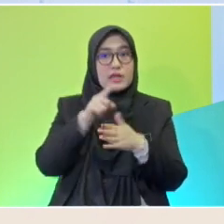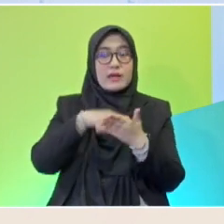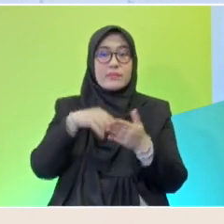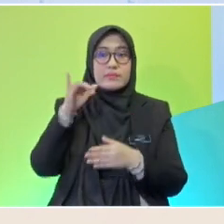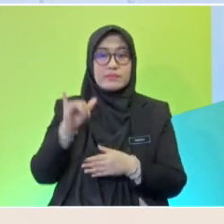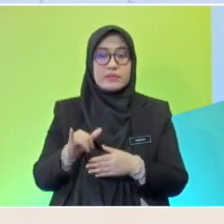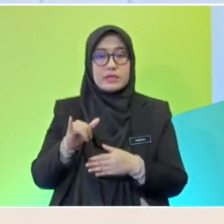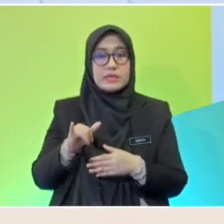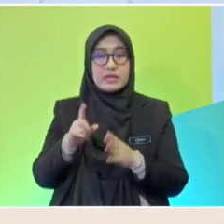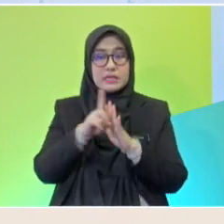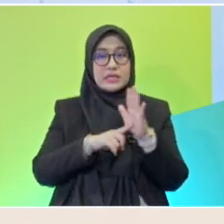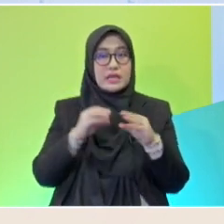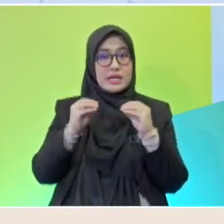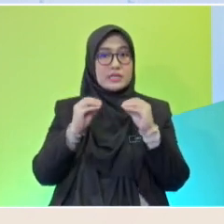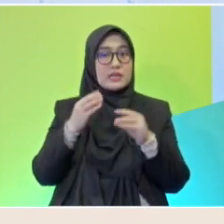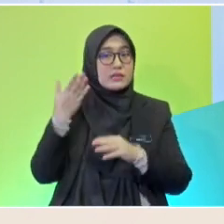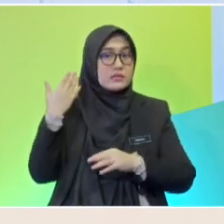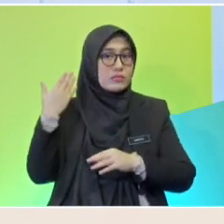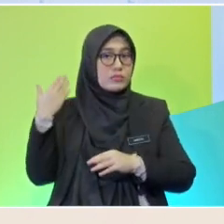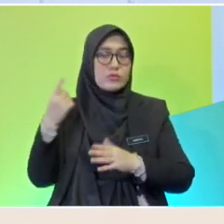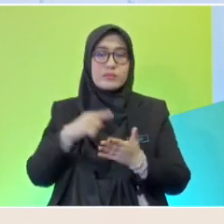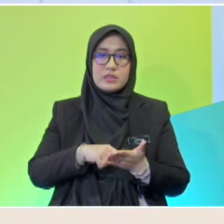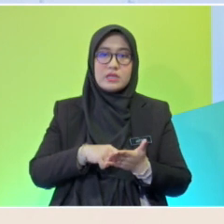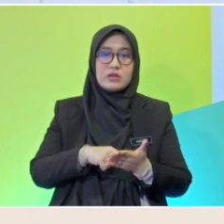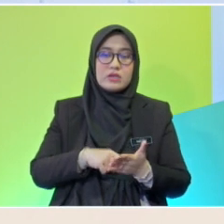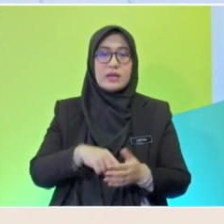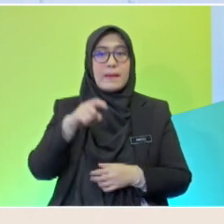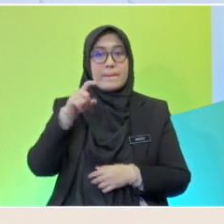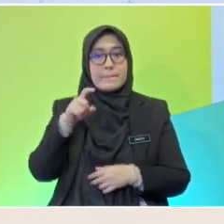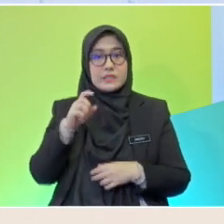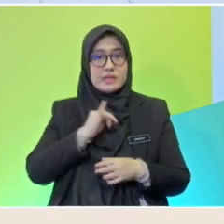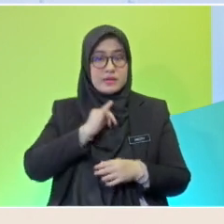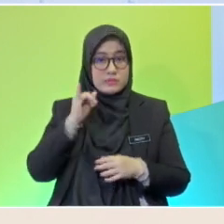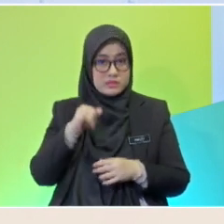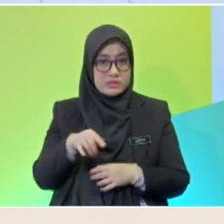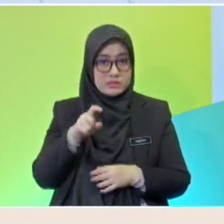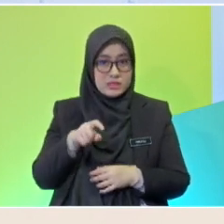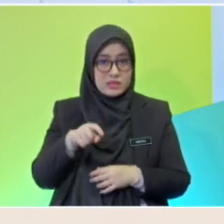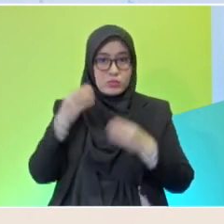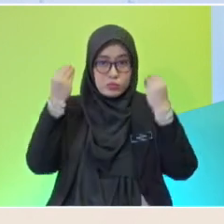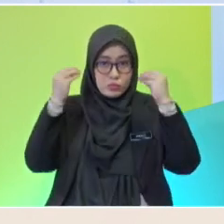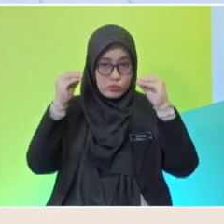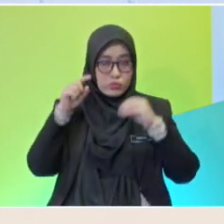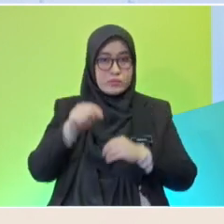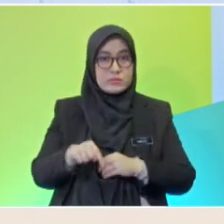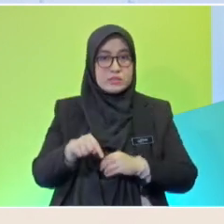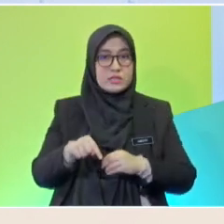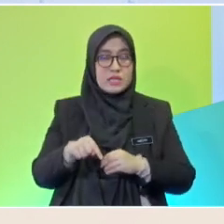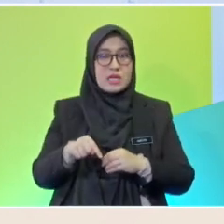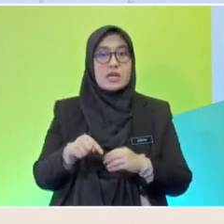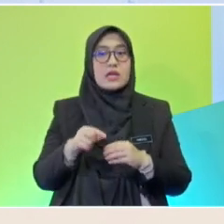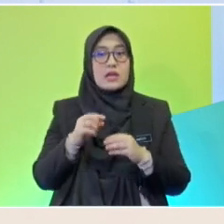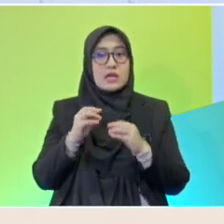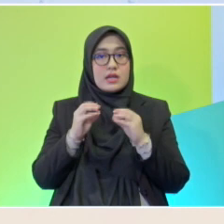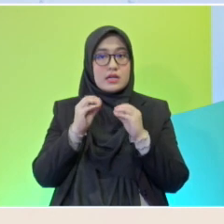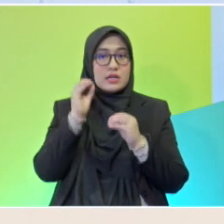text. So for example, if we look at this question, Anna eats vegetables because it gives her, everybody would know that the answer is vitamins, right? It's